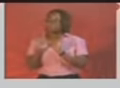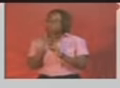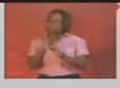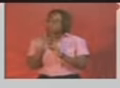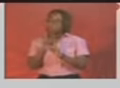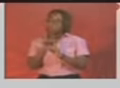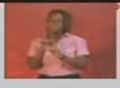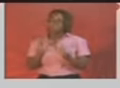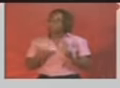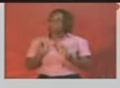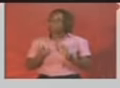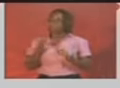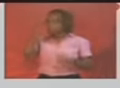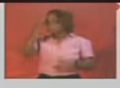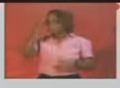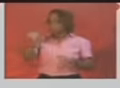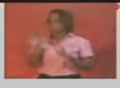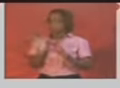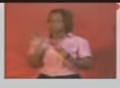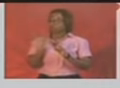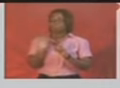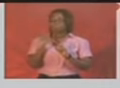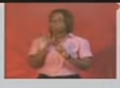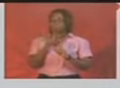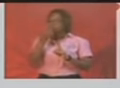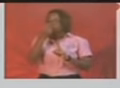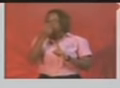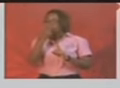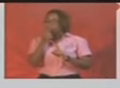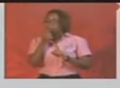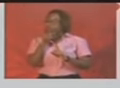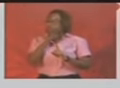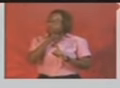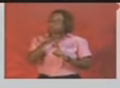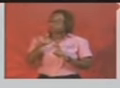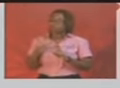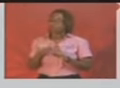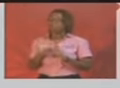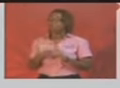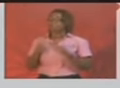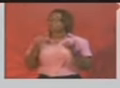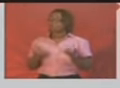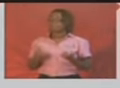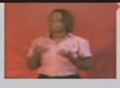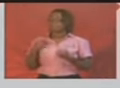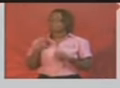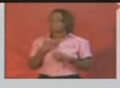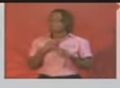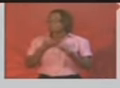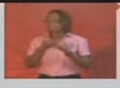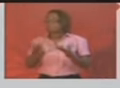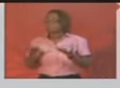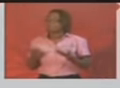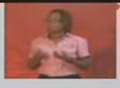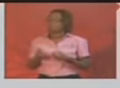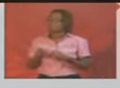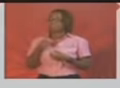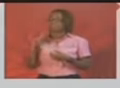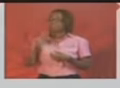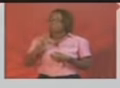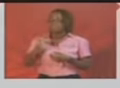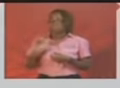many years. Last year, we would have given out about 118,000 doses to the population. This year, we would have been just